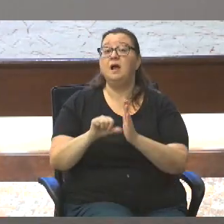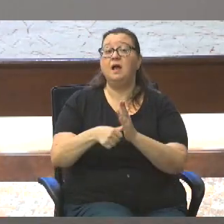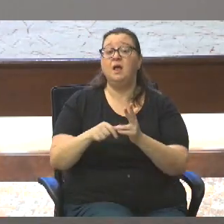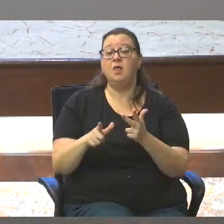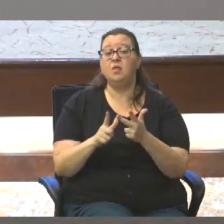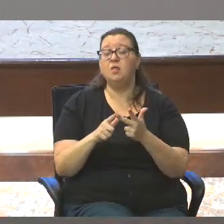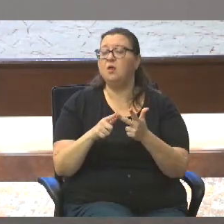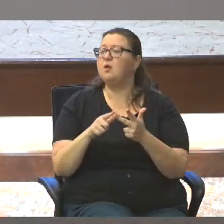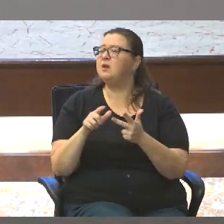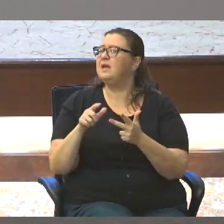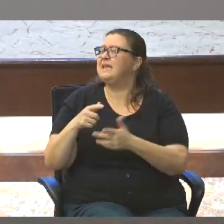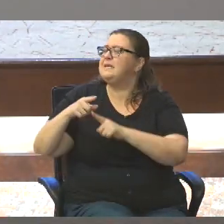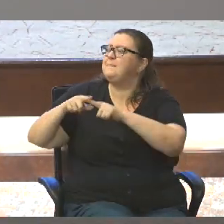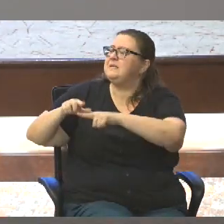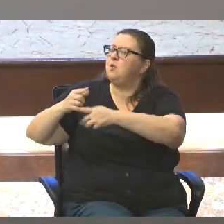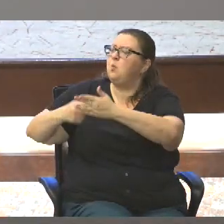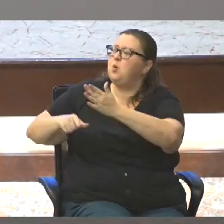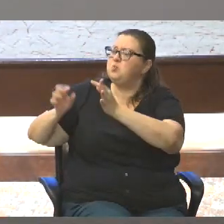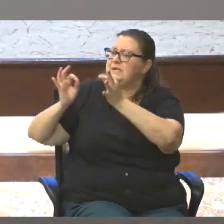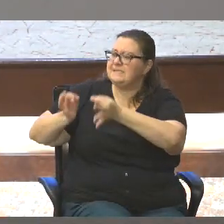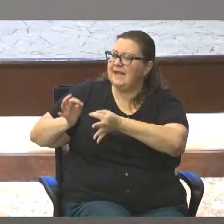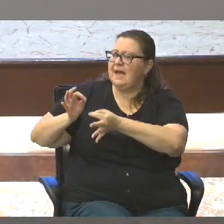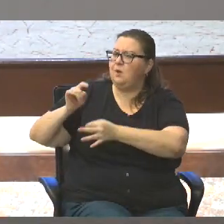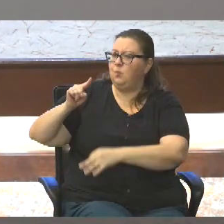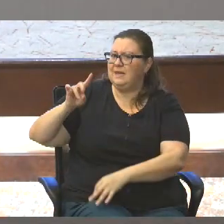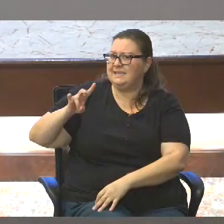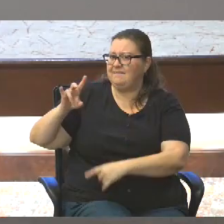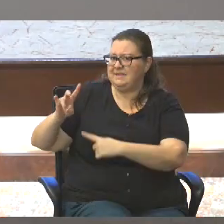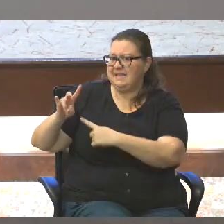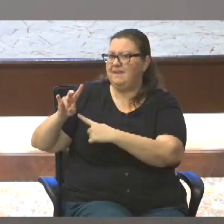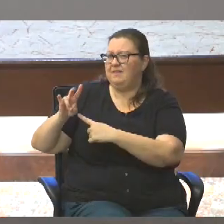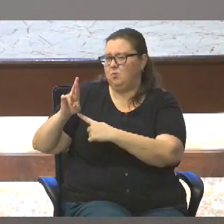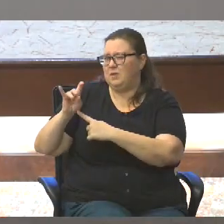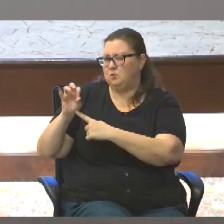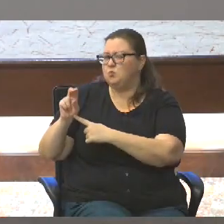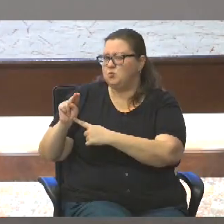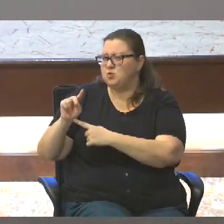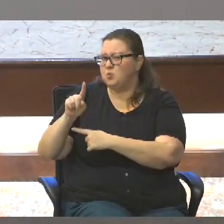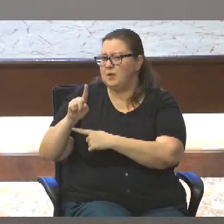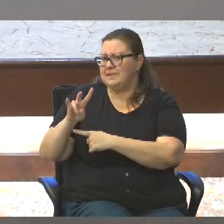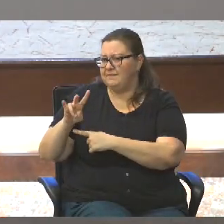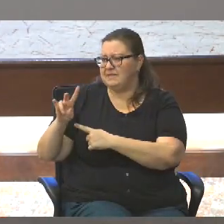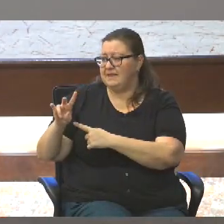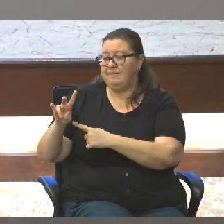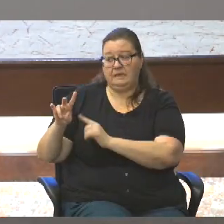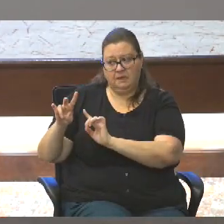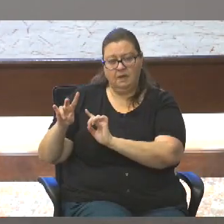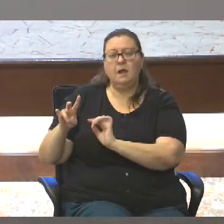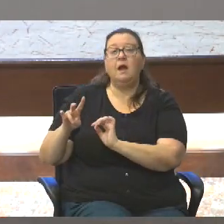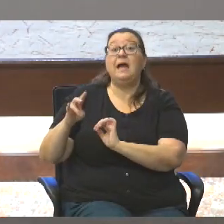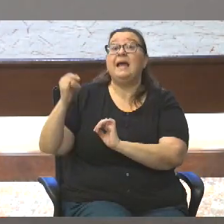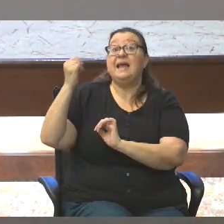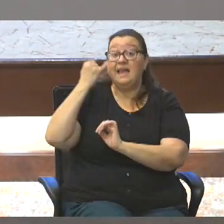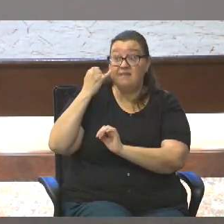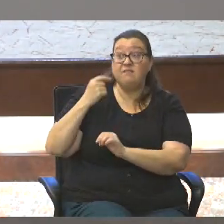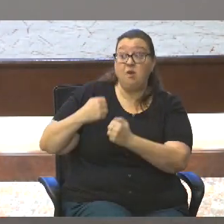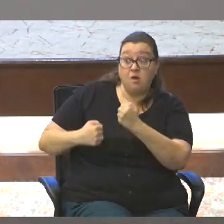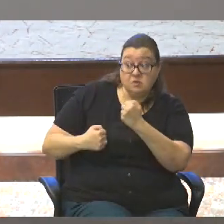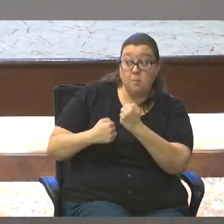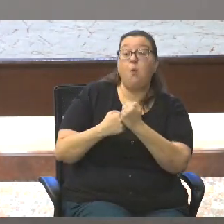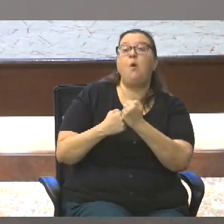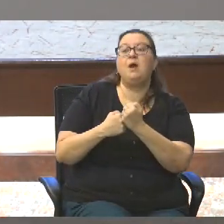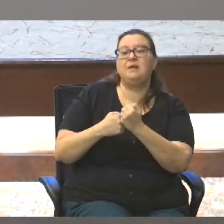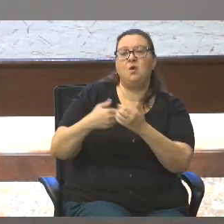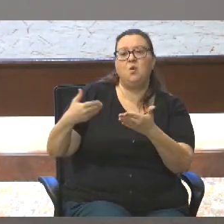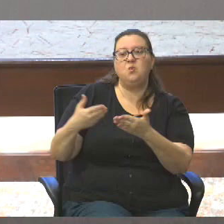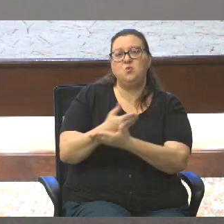on Resolution 177 tonight, we'll be swearing in Robbie Bergeson as our acting fire